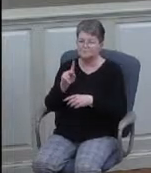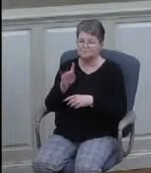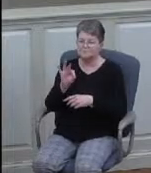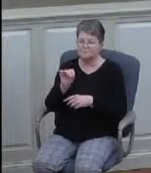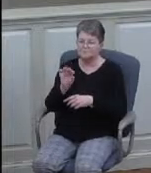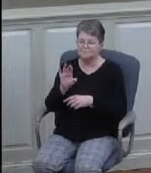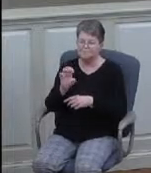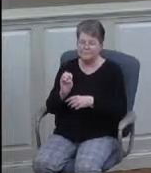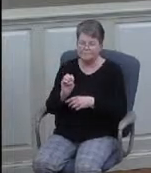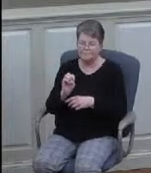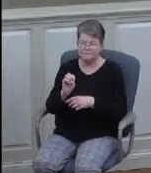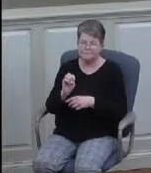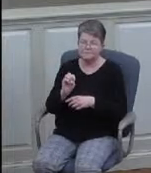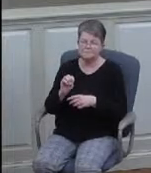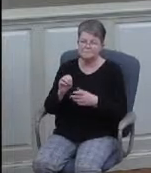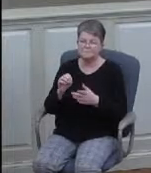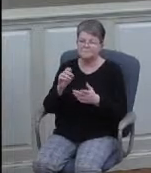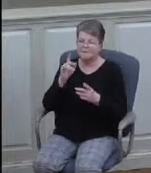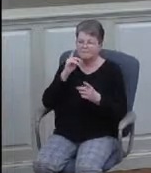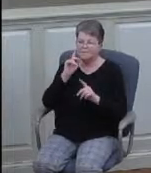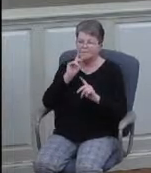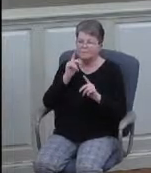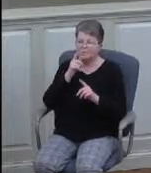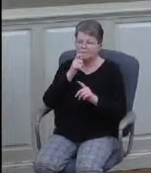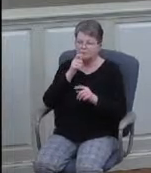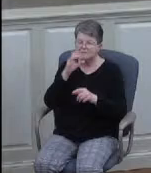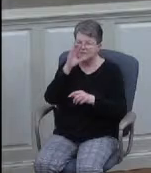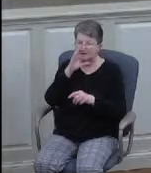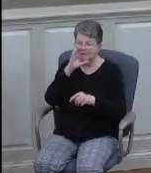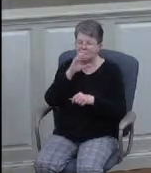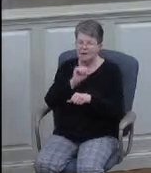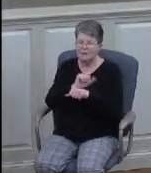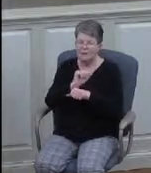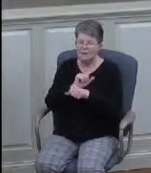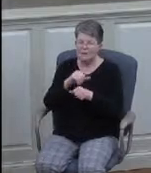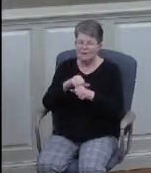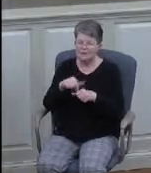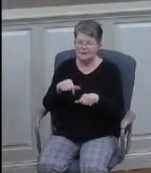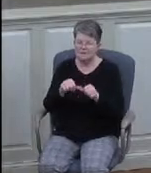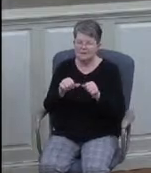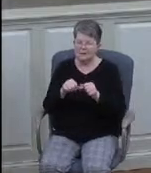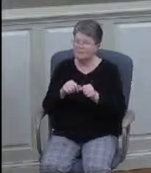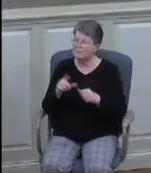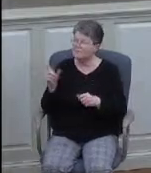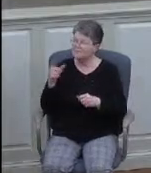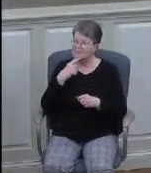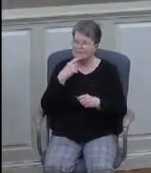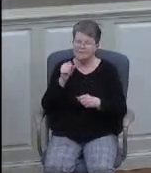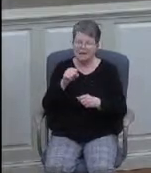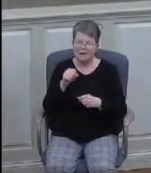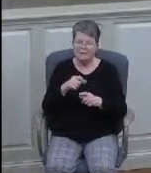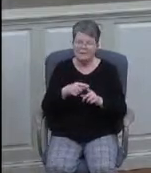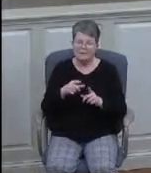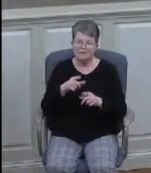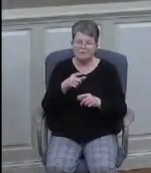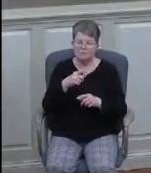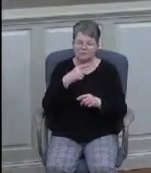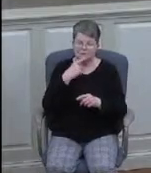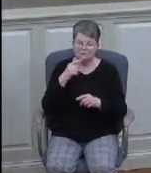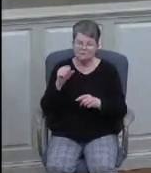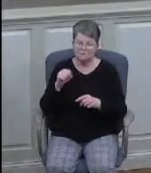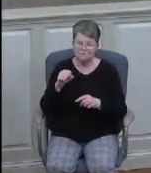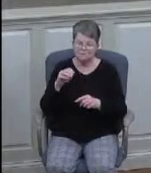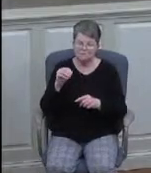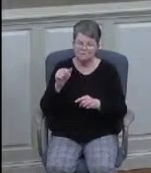that's available or seeking employment in this area? Right, but when you say market, oh yeah,